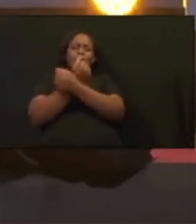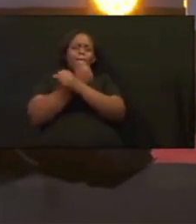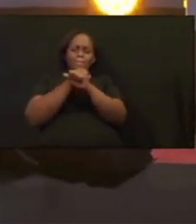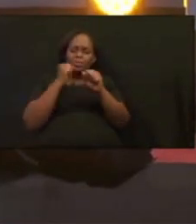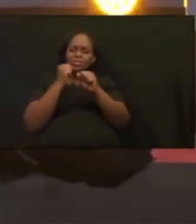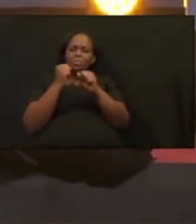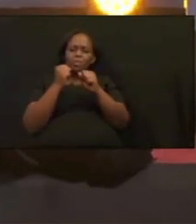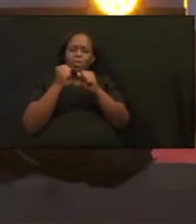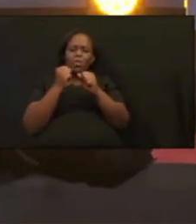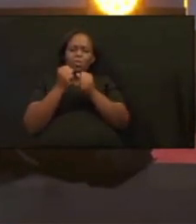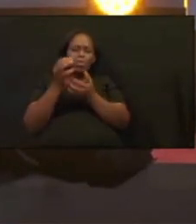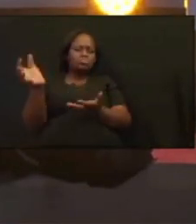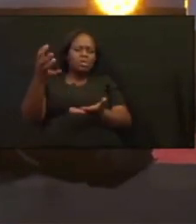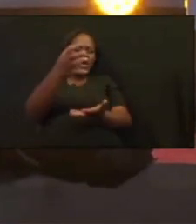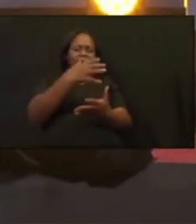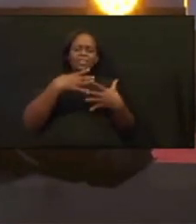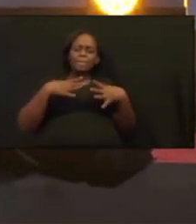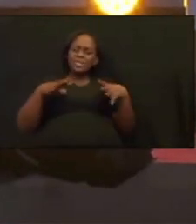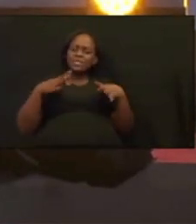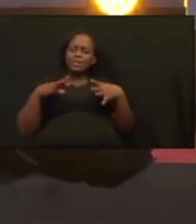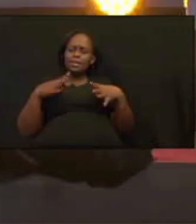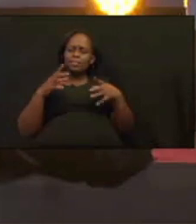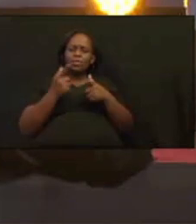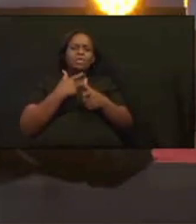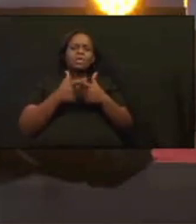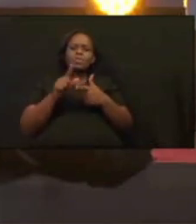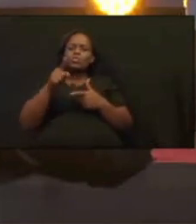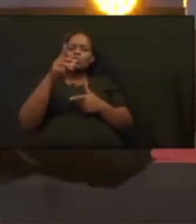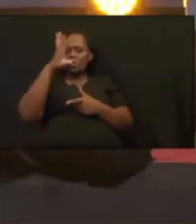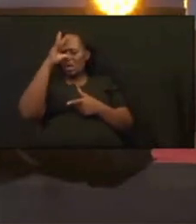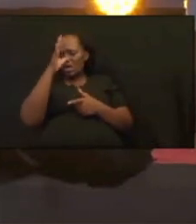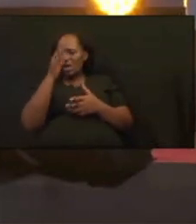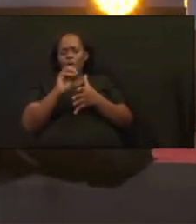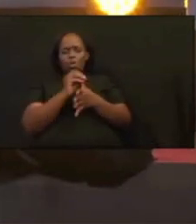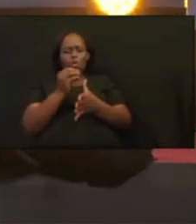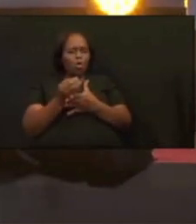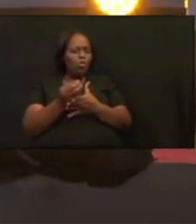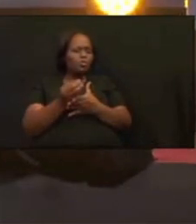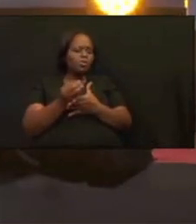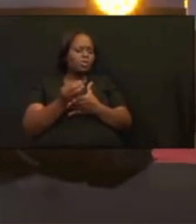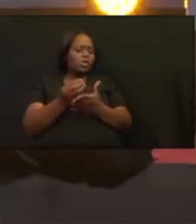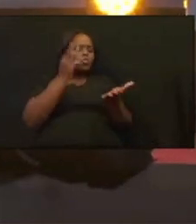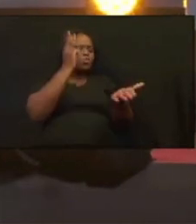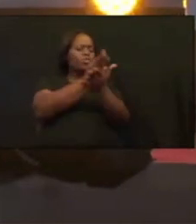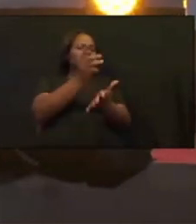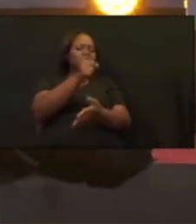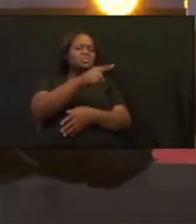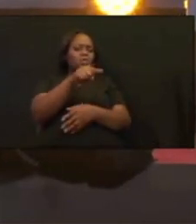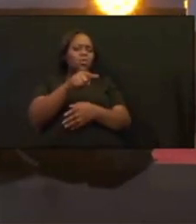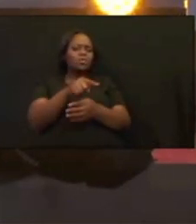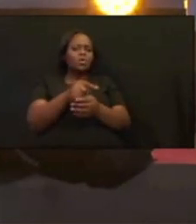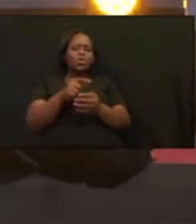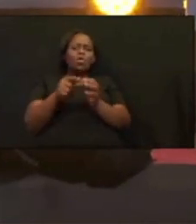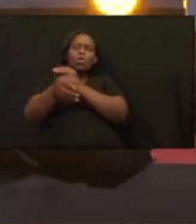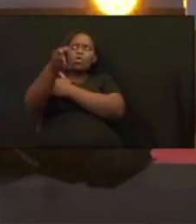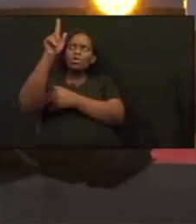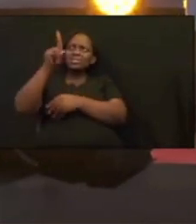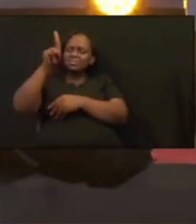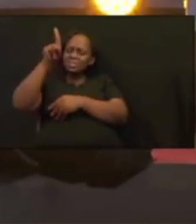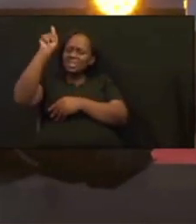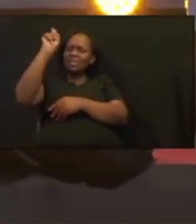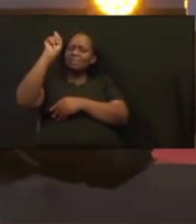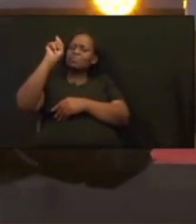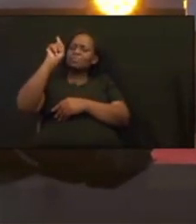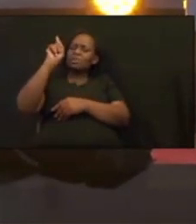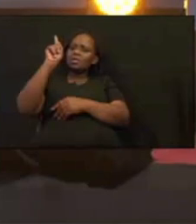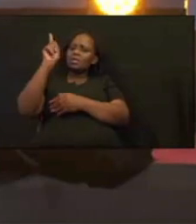unhealthy shepherd. There are many scatterings that will not be demonic. It will be God himself picking his people to a place of safety